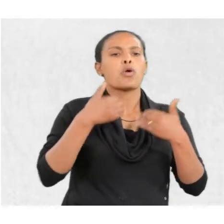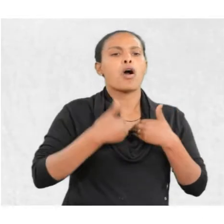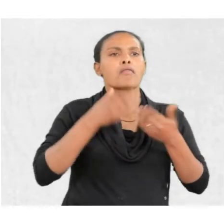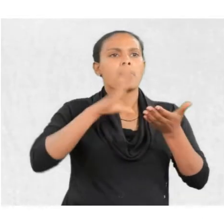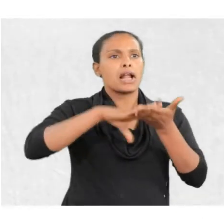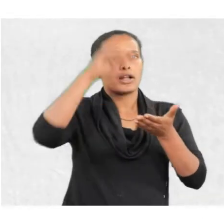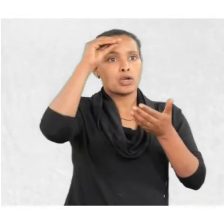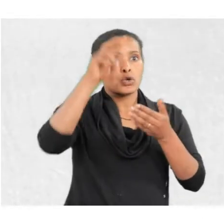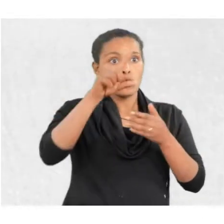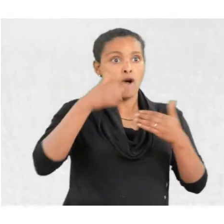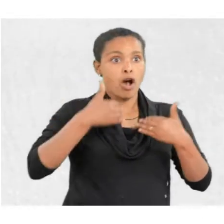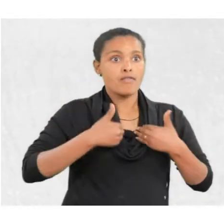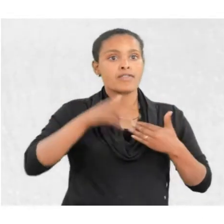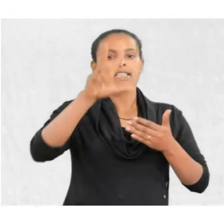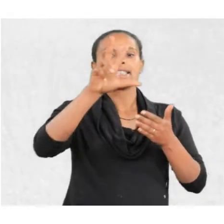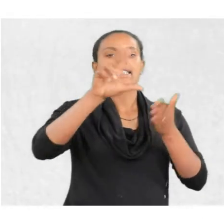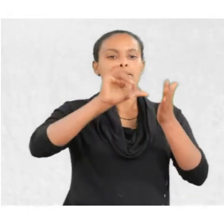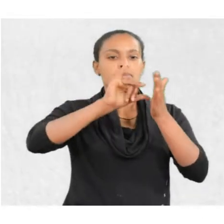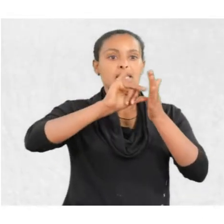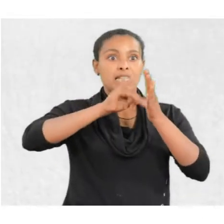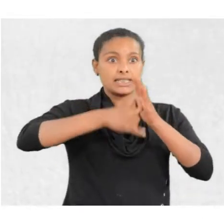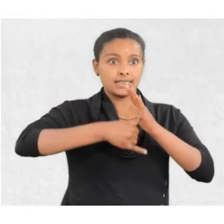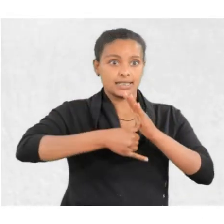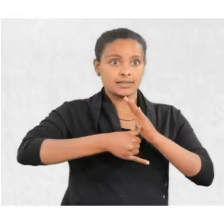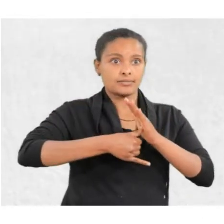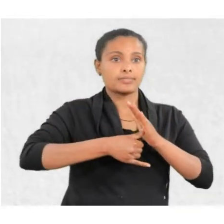You have 3 minutes.